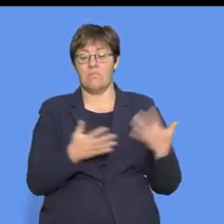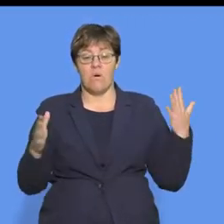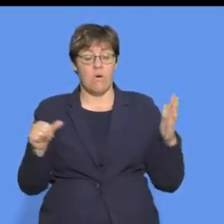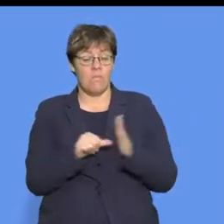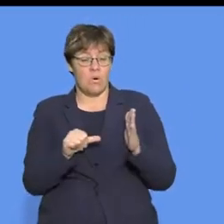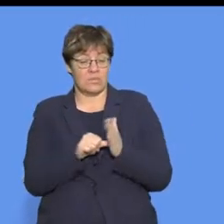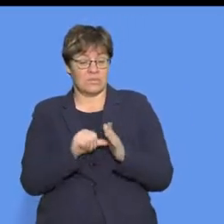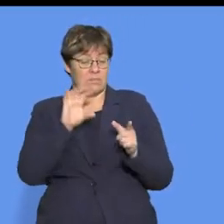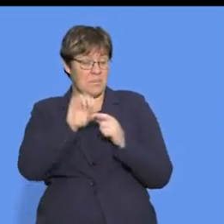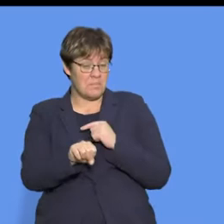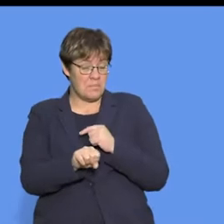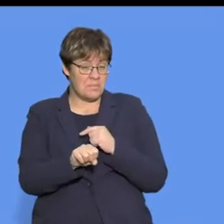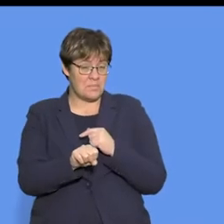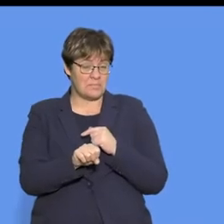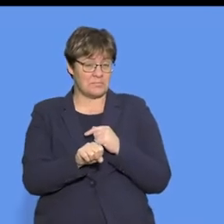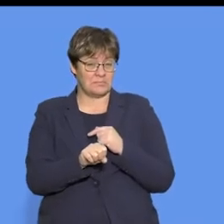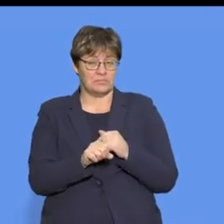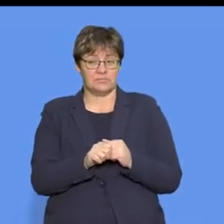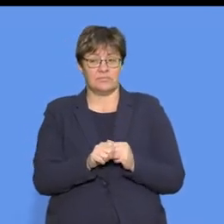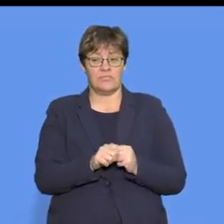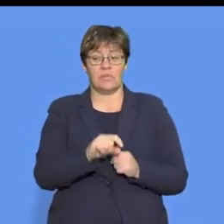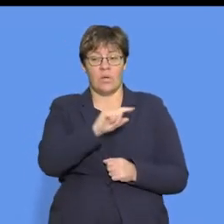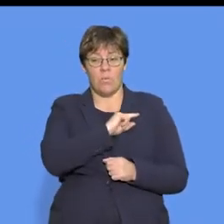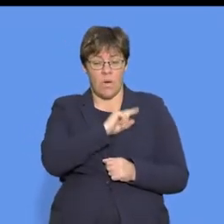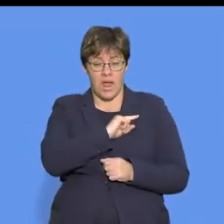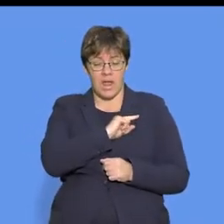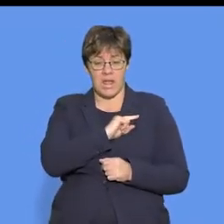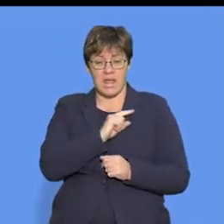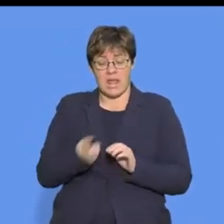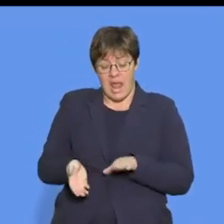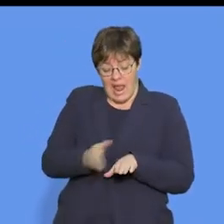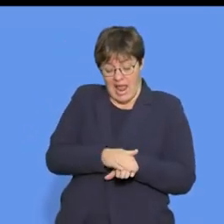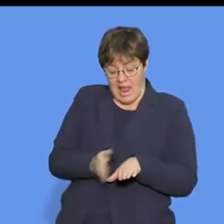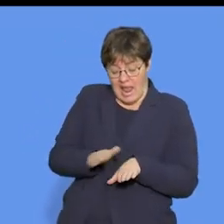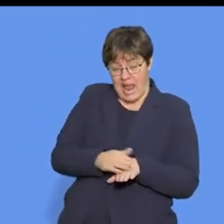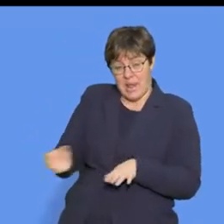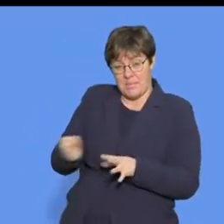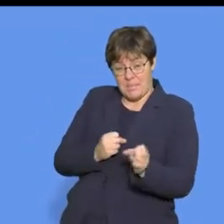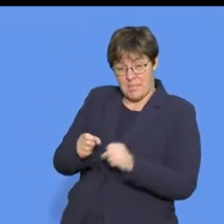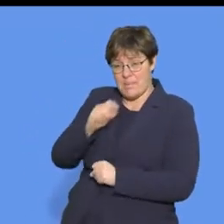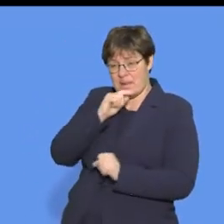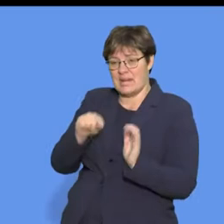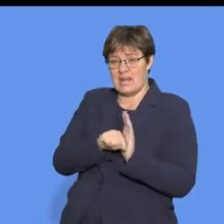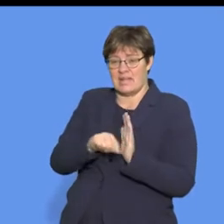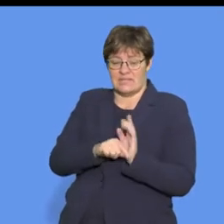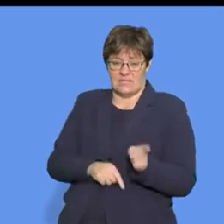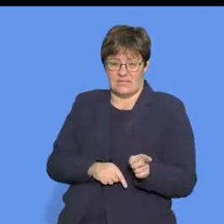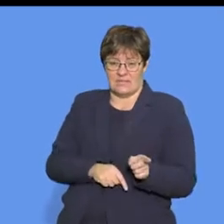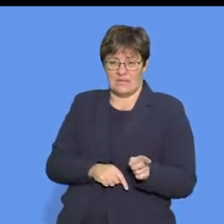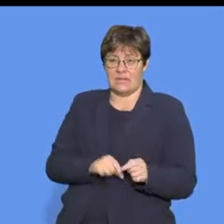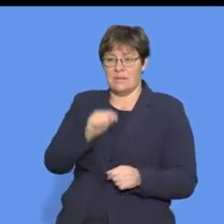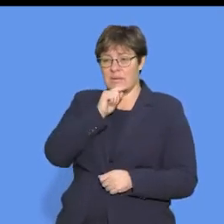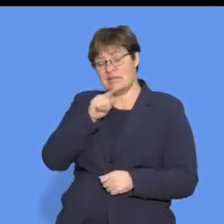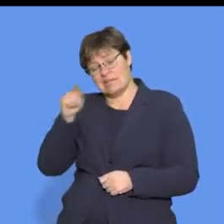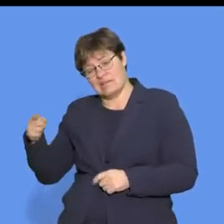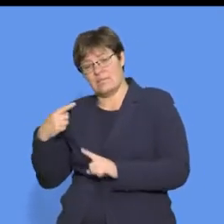more important to recognize, this, because it's attracting the copper ions, must be negative, which